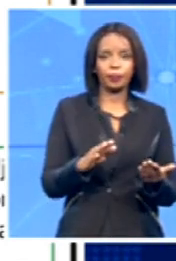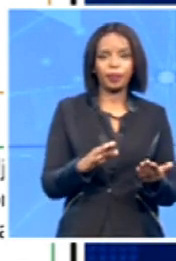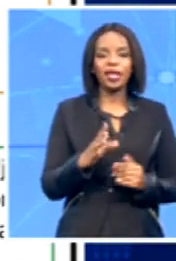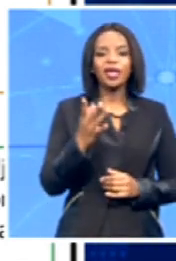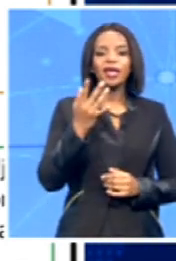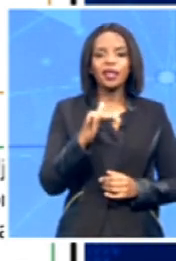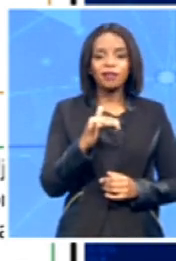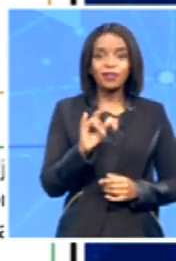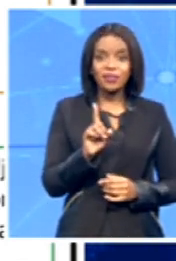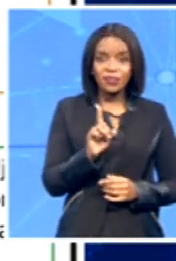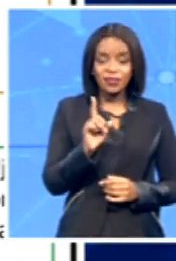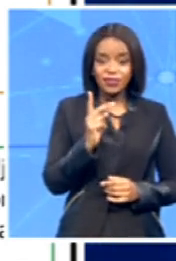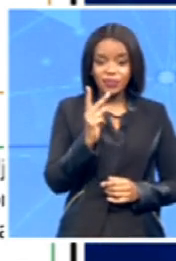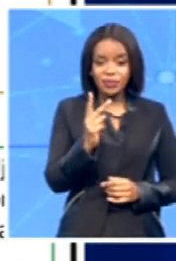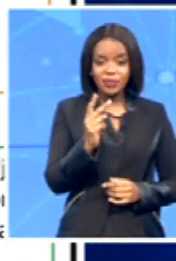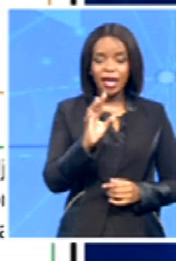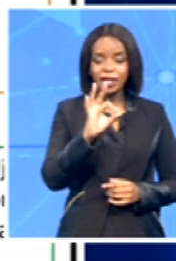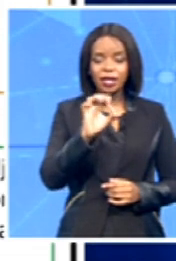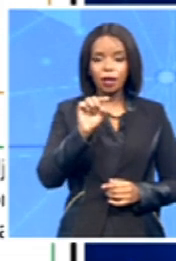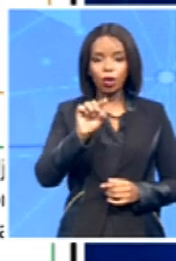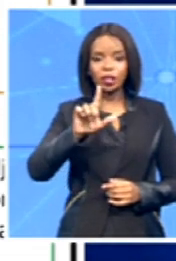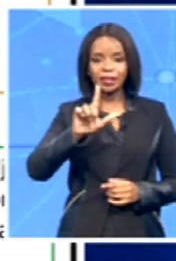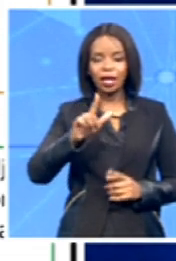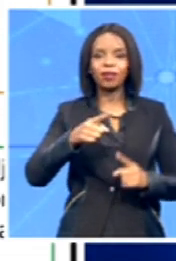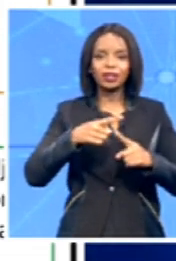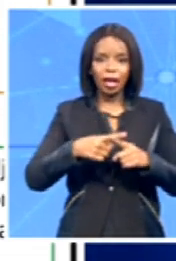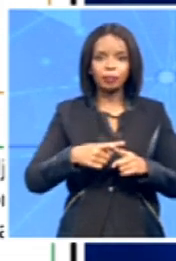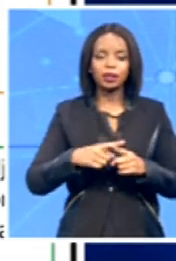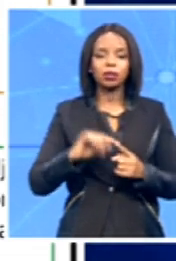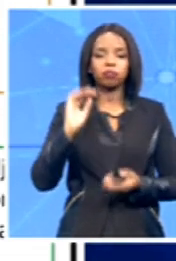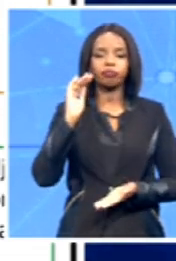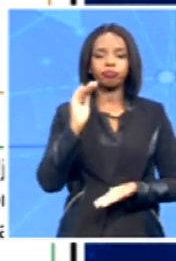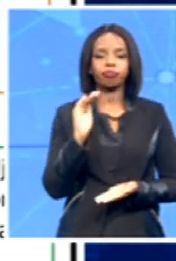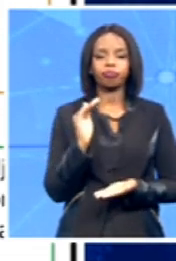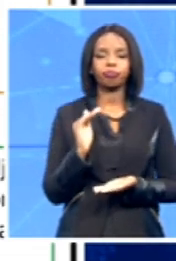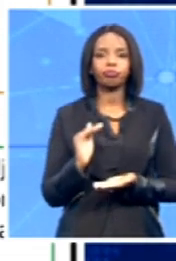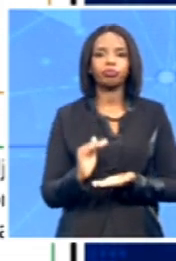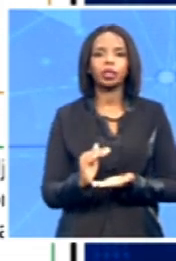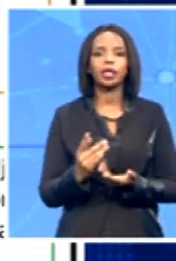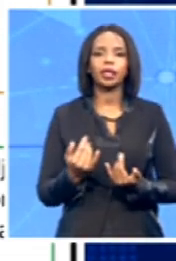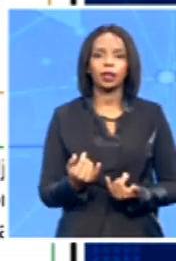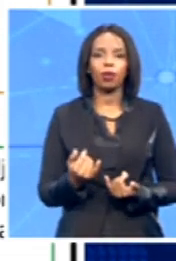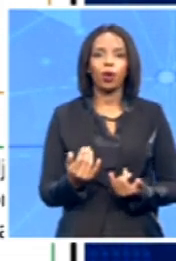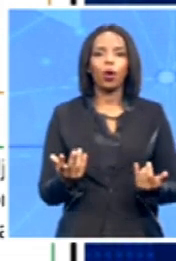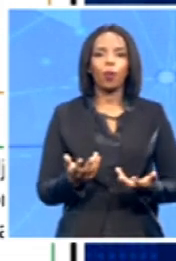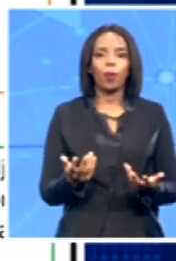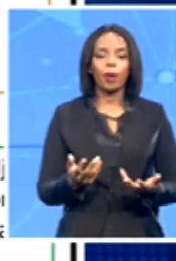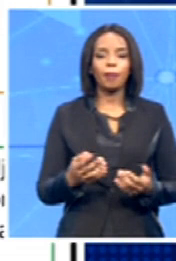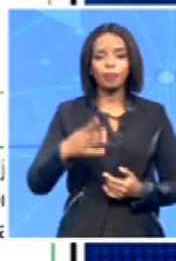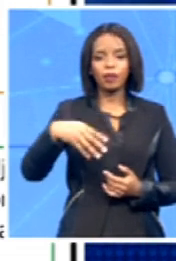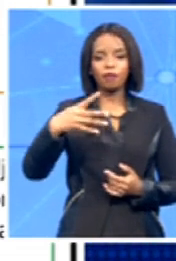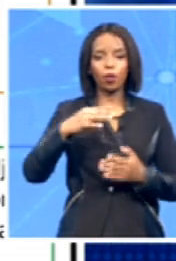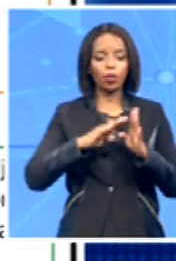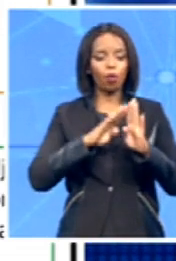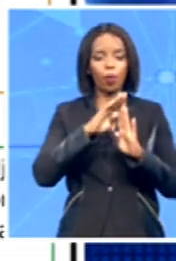time lower risk of having a death in the fourth wave compared to the third wave. Now, the finding that